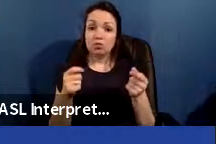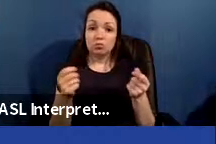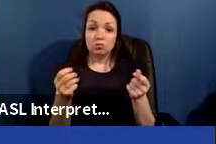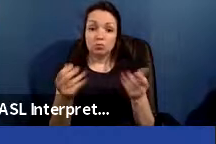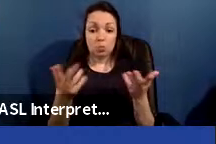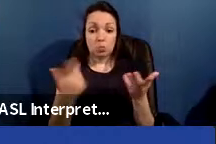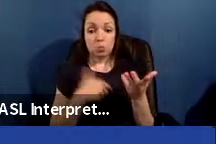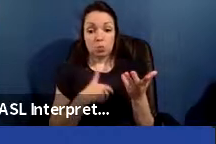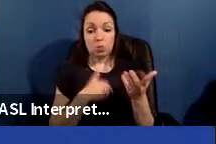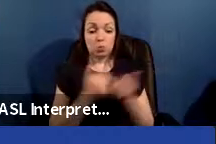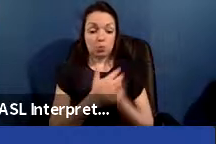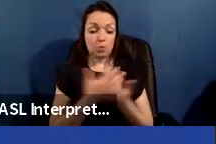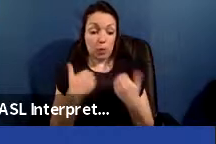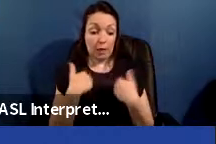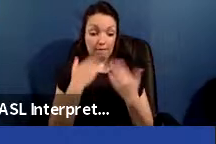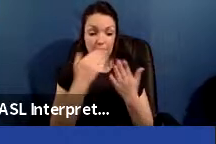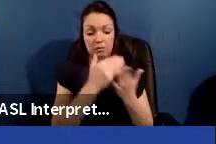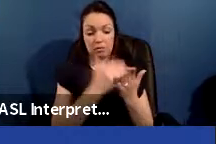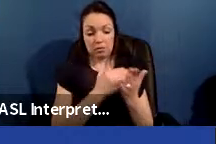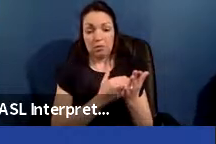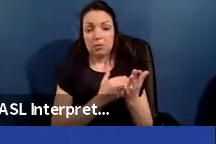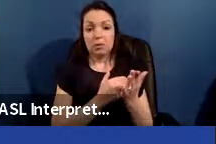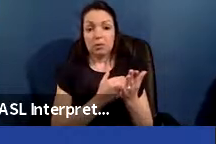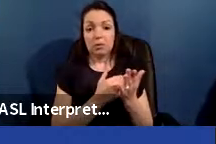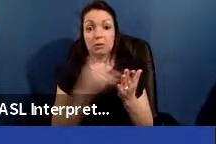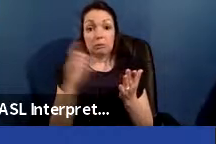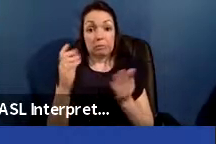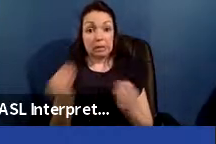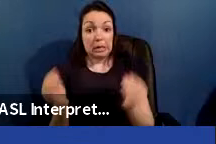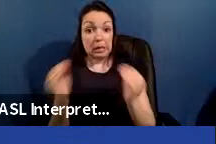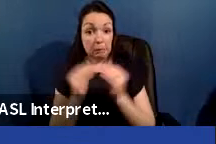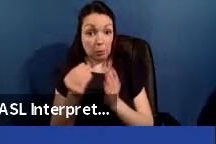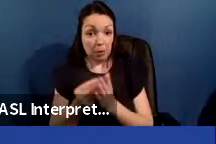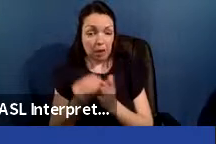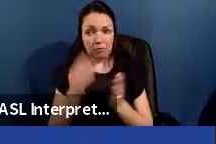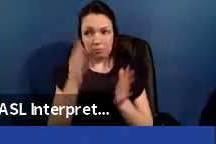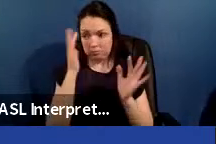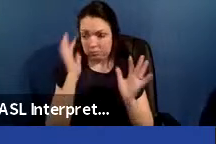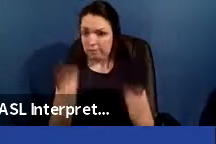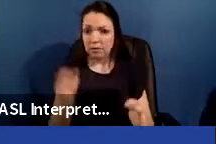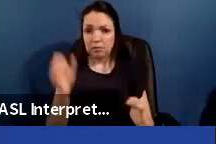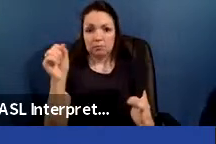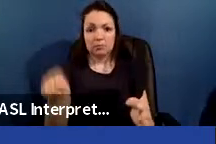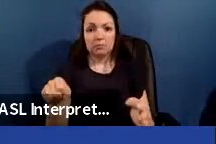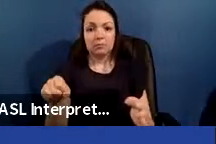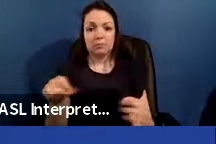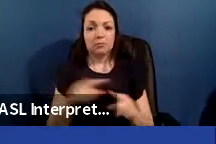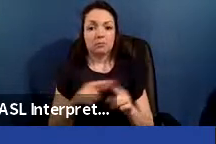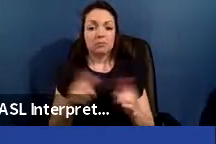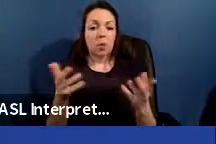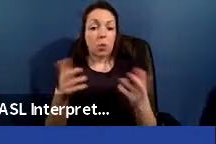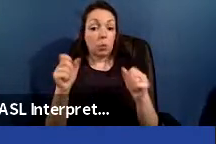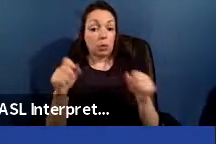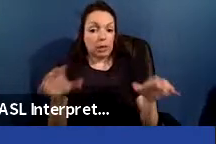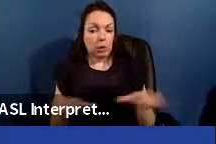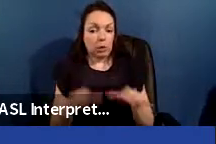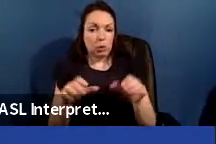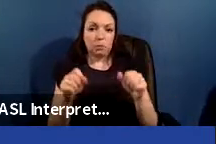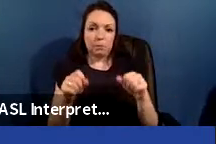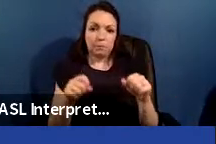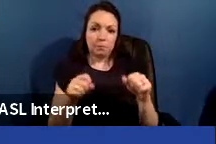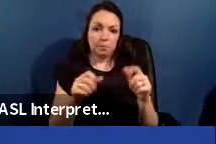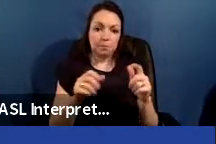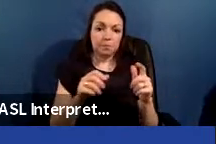have. Is more money needed? Absolutely. But what is feasible in the time frame we have to spend